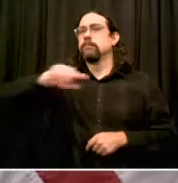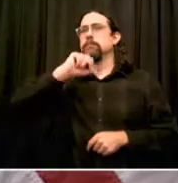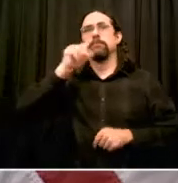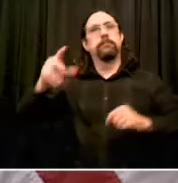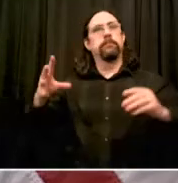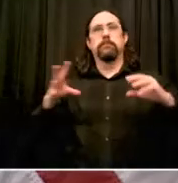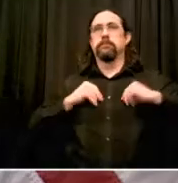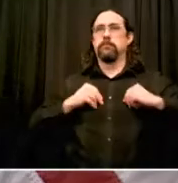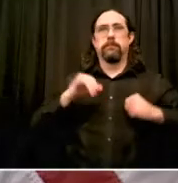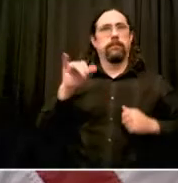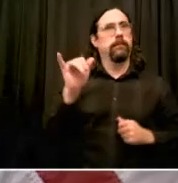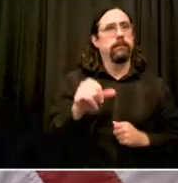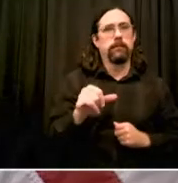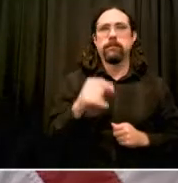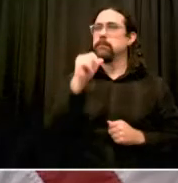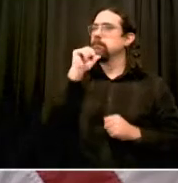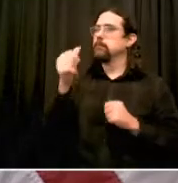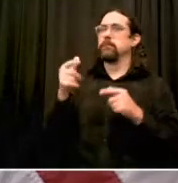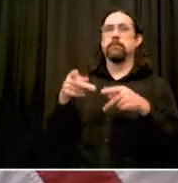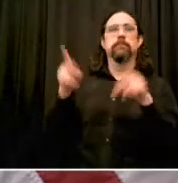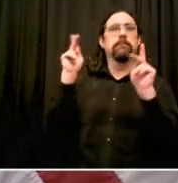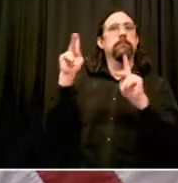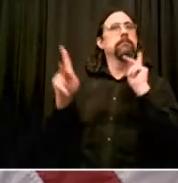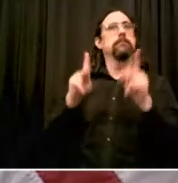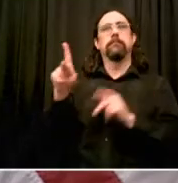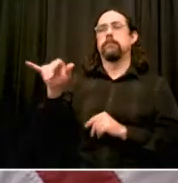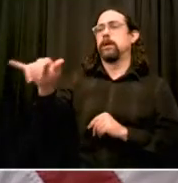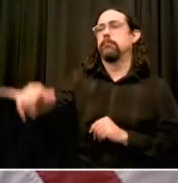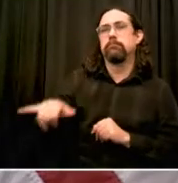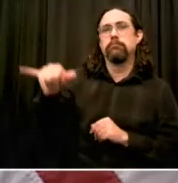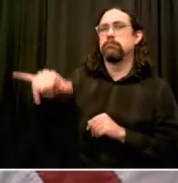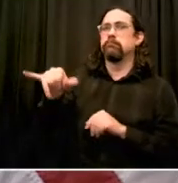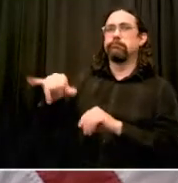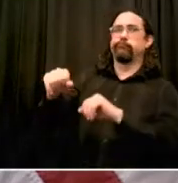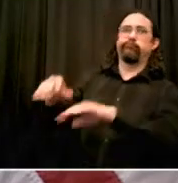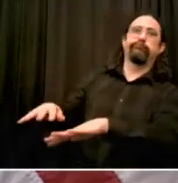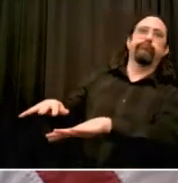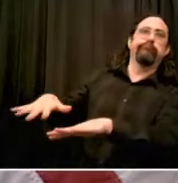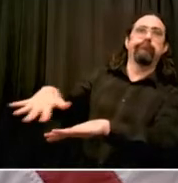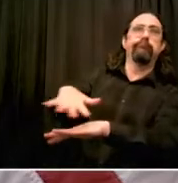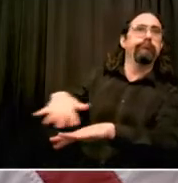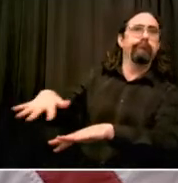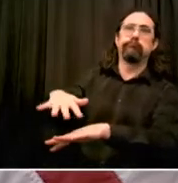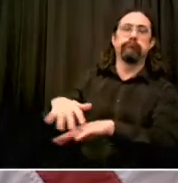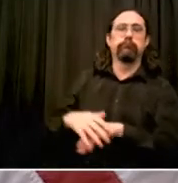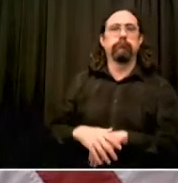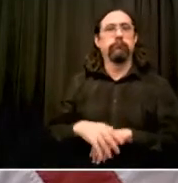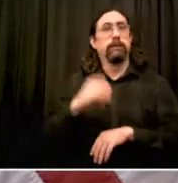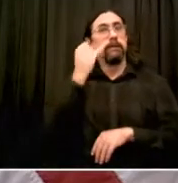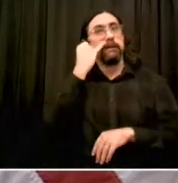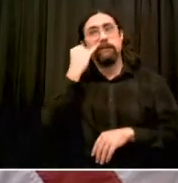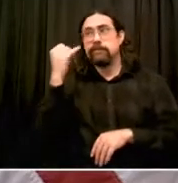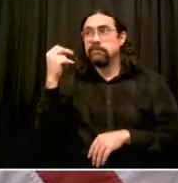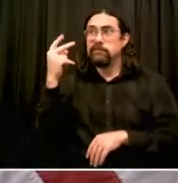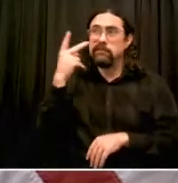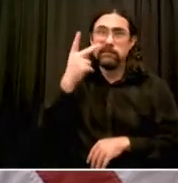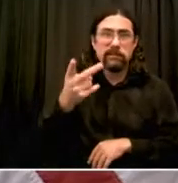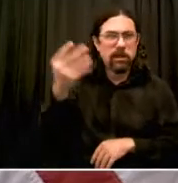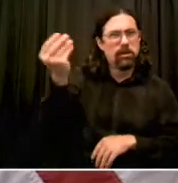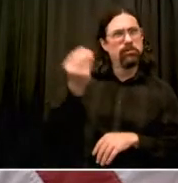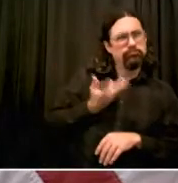couple of days, but we've managed to do it successfully with very little reoccurrence. Please let my team here at City Hall know